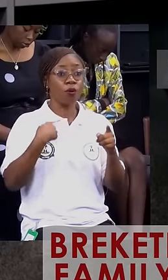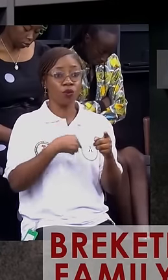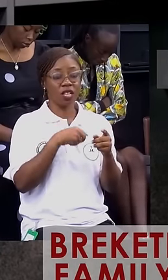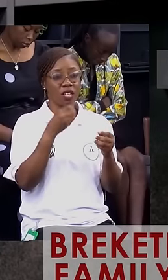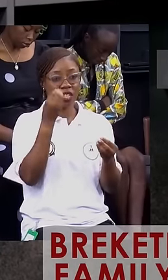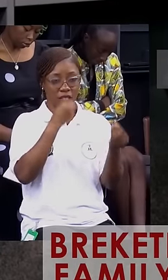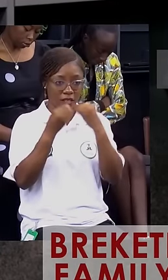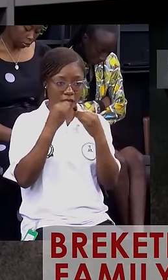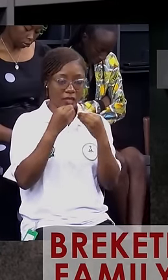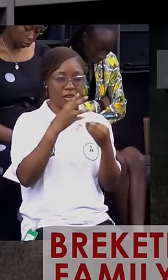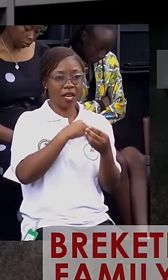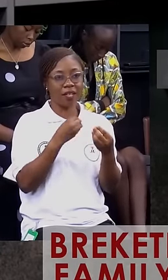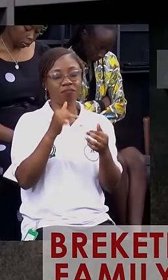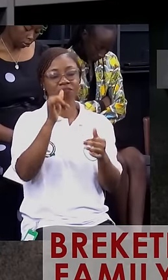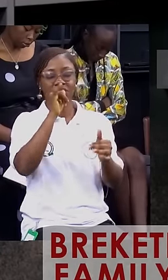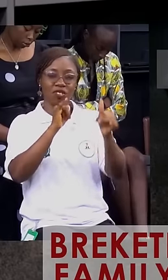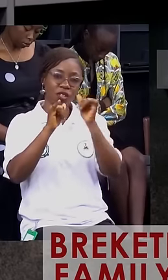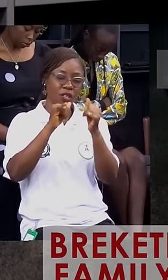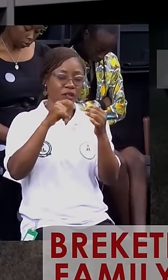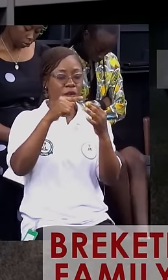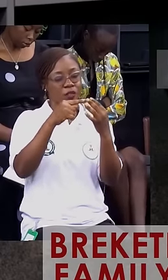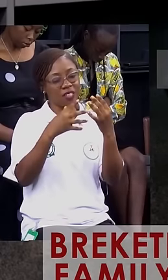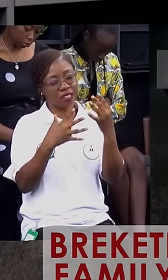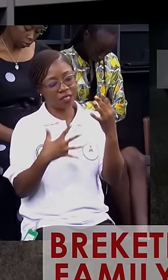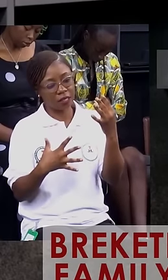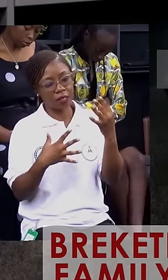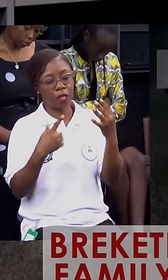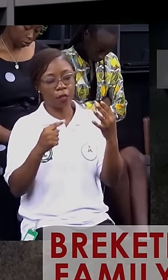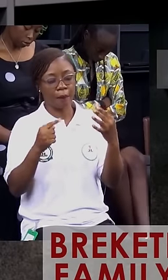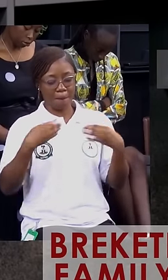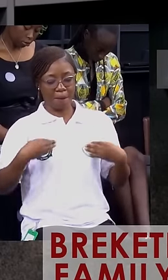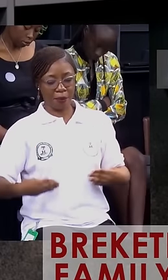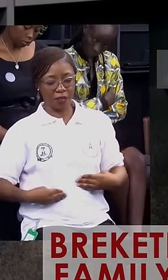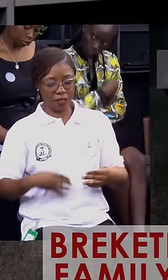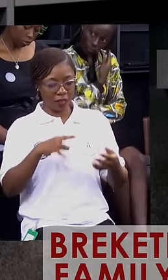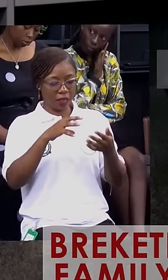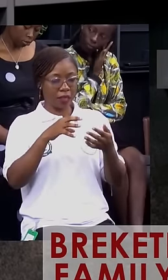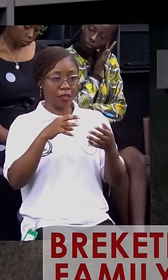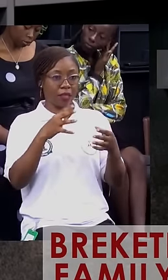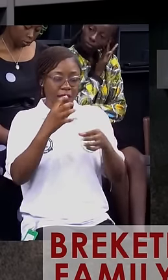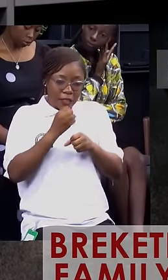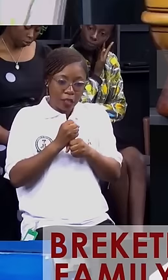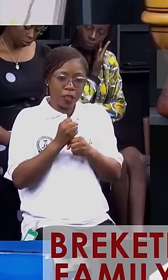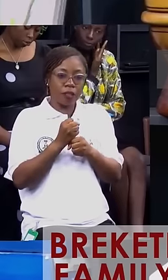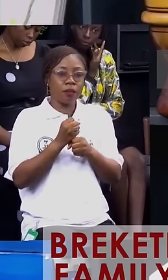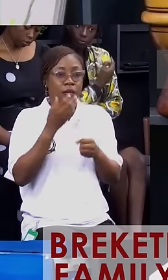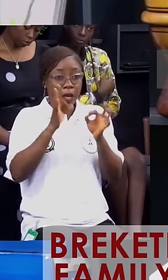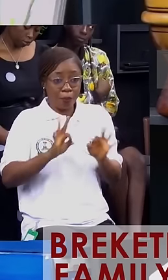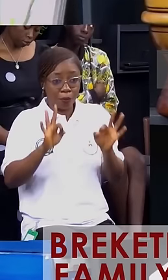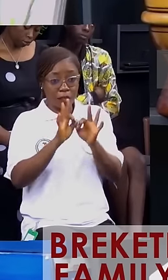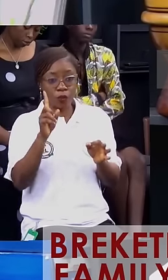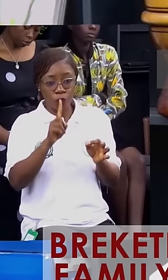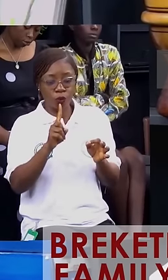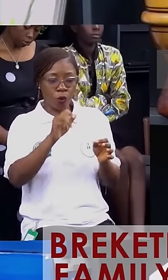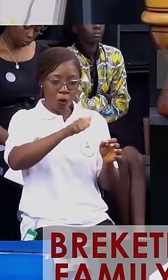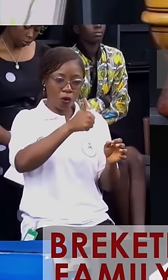drinks, those things, the body takes the useful part out of it. Then the remaining one